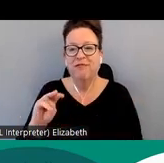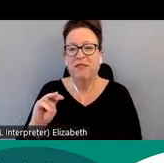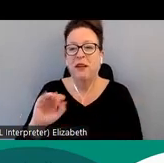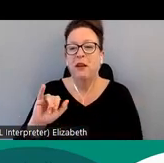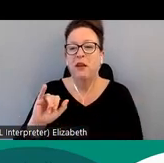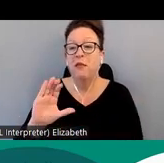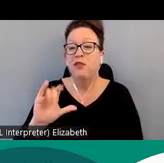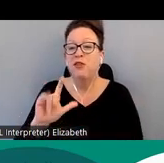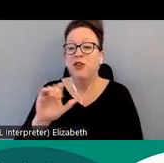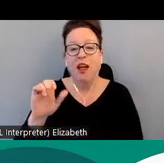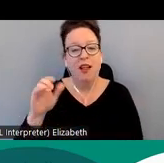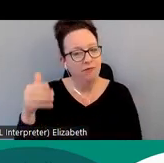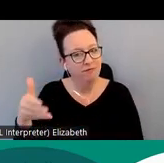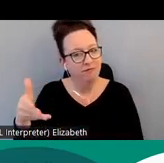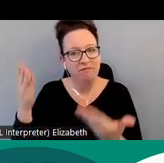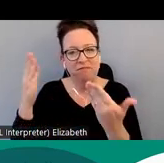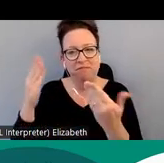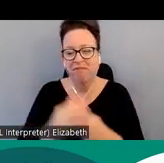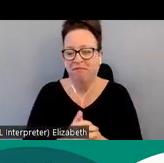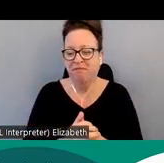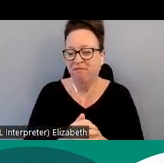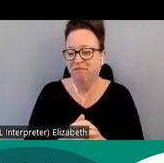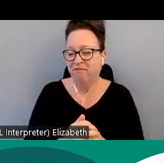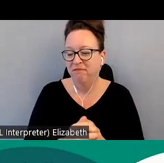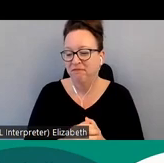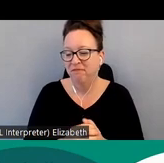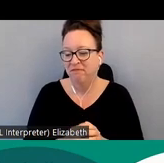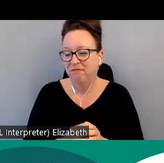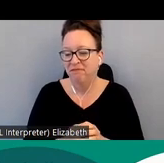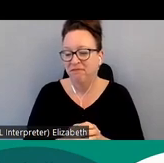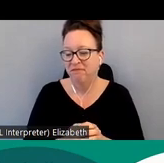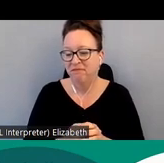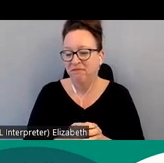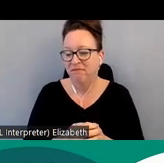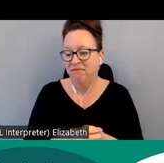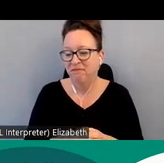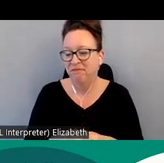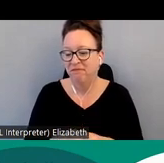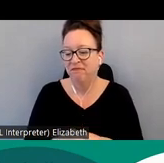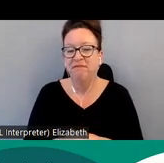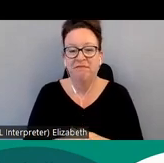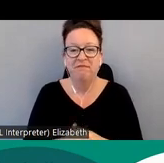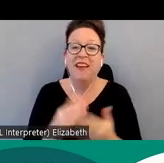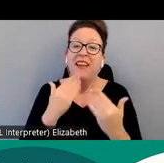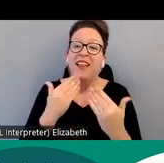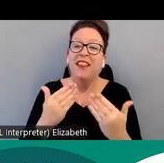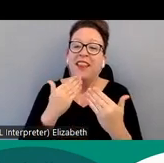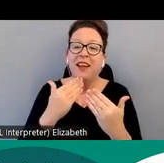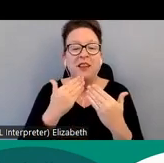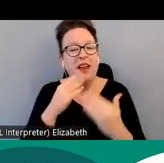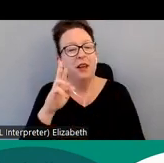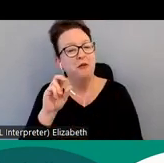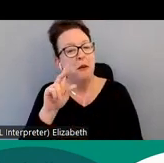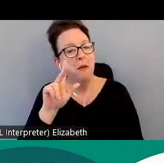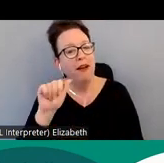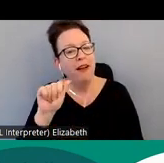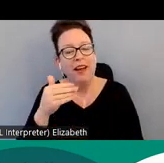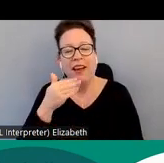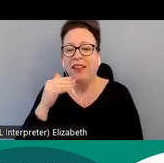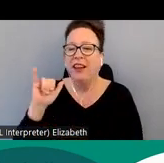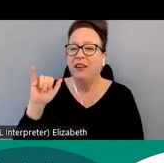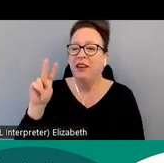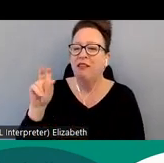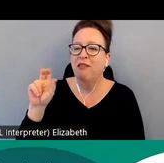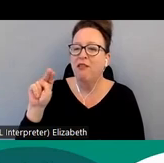Michelle, you can take it away. All right. Thank you, everyone. Thank you, Rebecca. Thank you, Yvonne, for being such